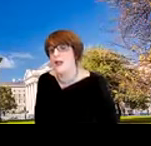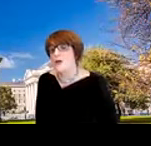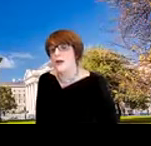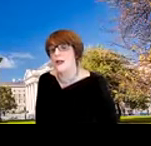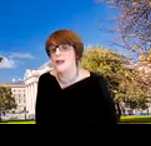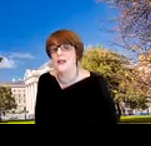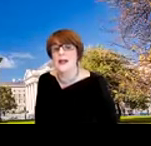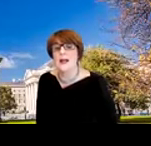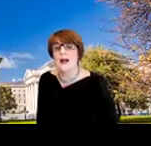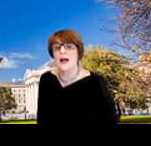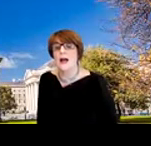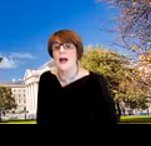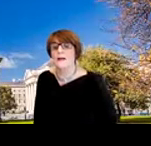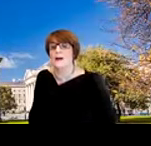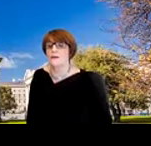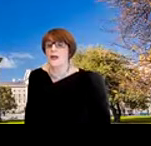testing rates